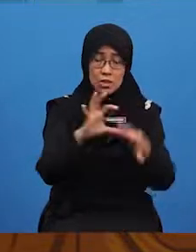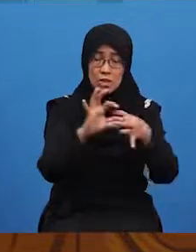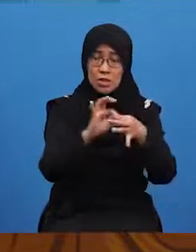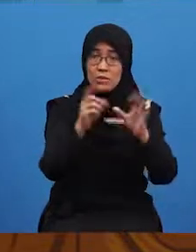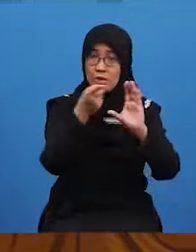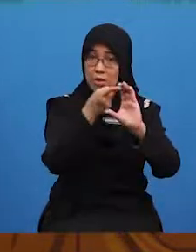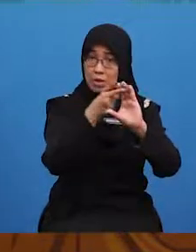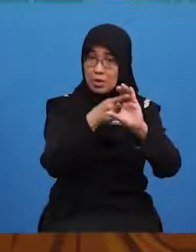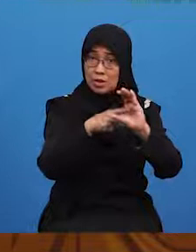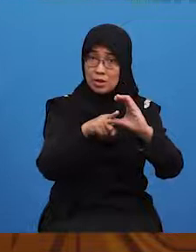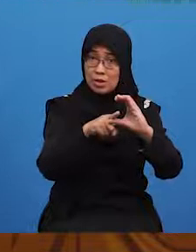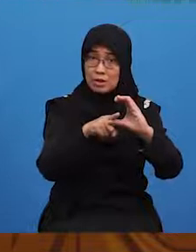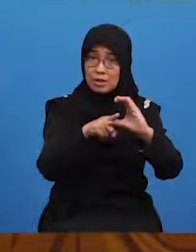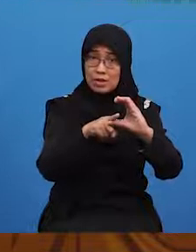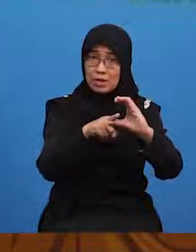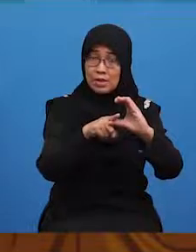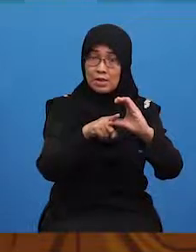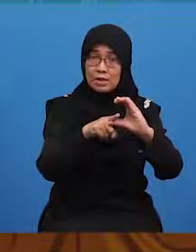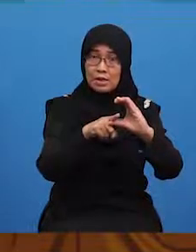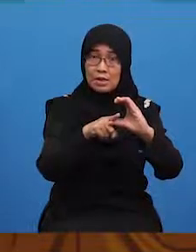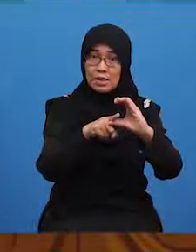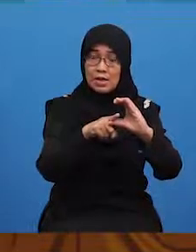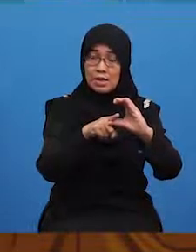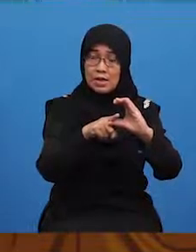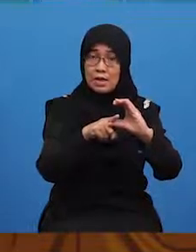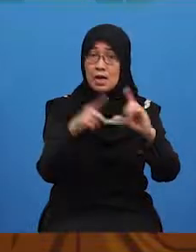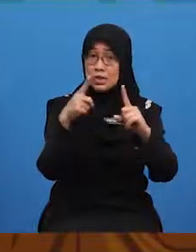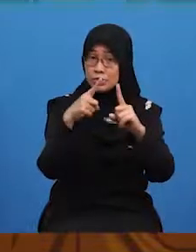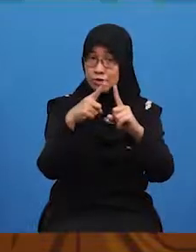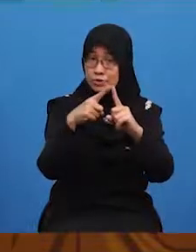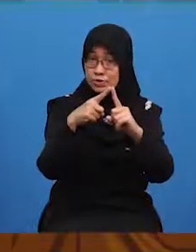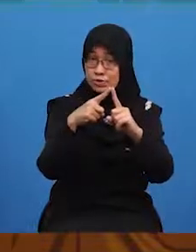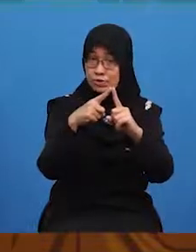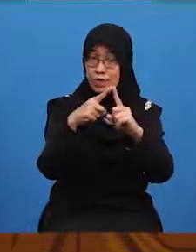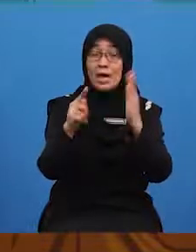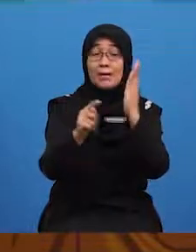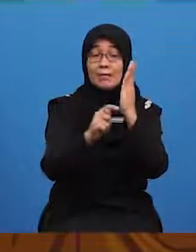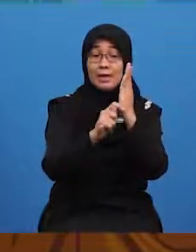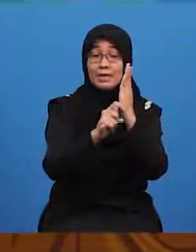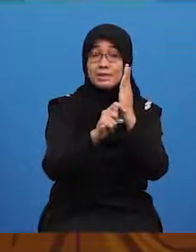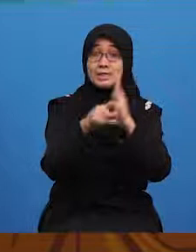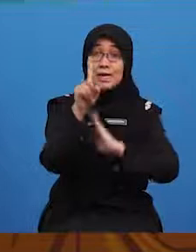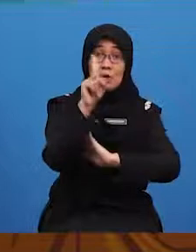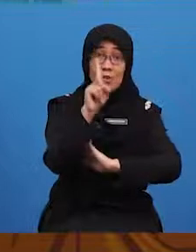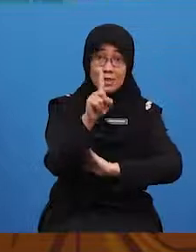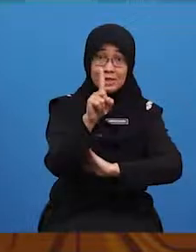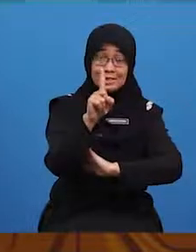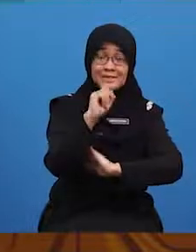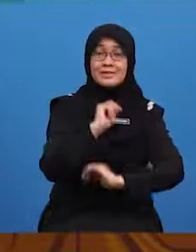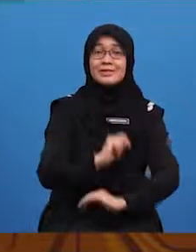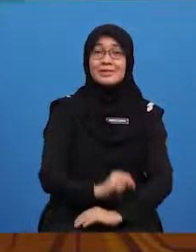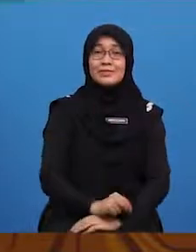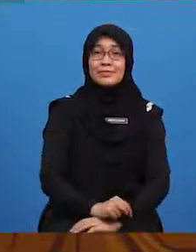On the left hand side of the clock, we are using 2 plus 1. Remember, using